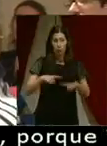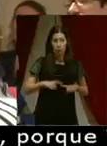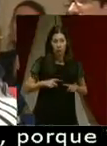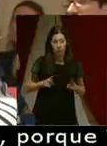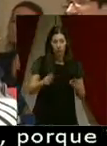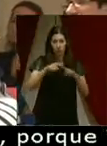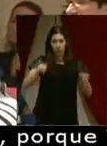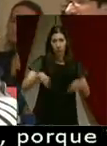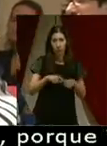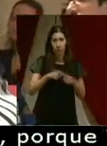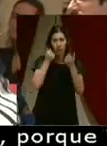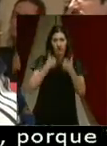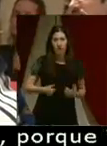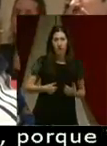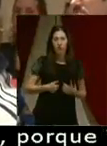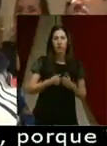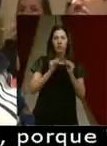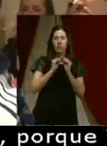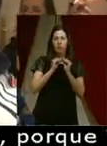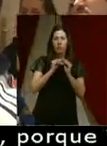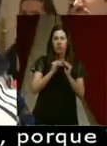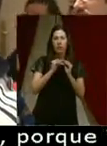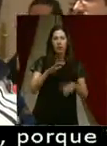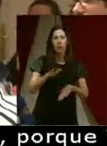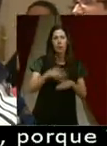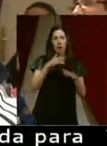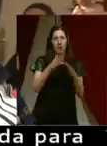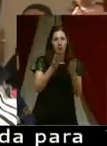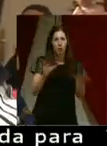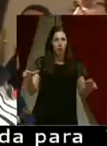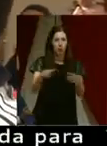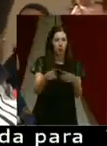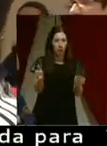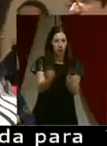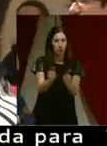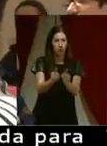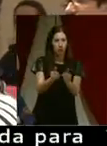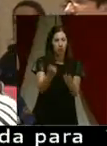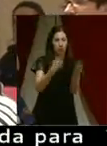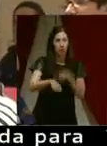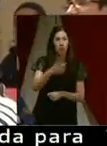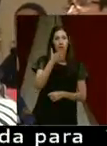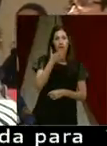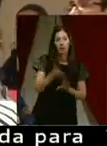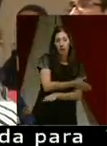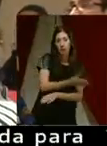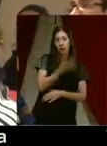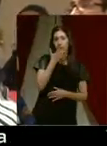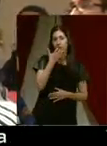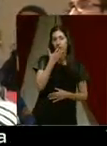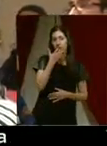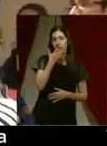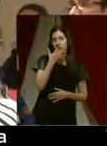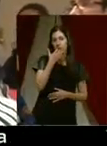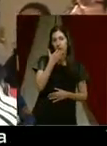It is true that the starting point is a bit more expensive, because that production of physical components, it's destined